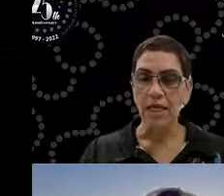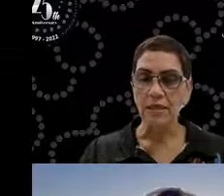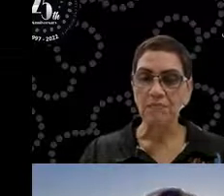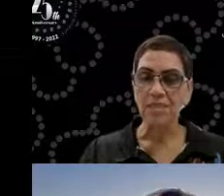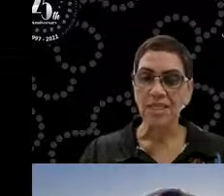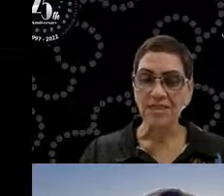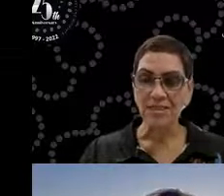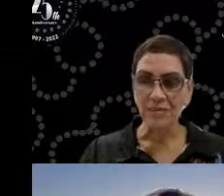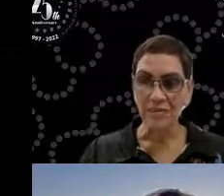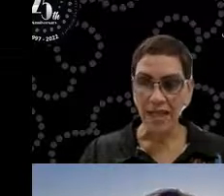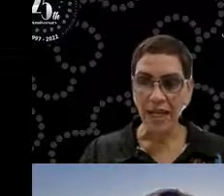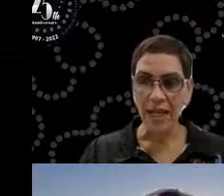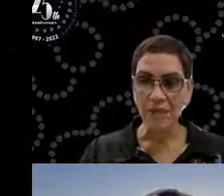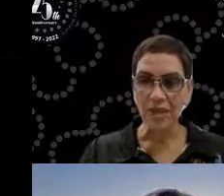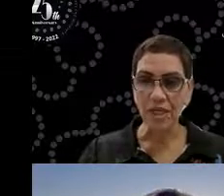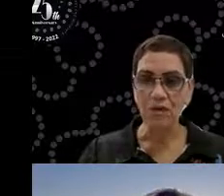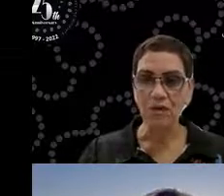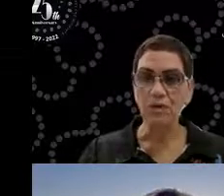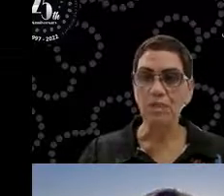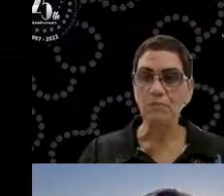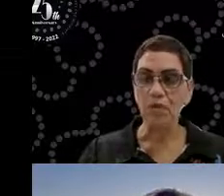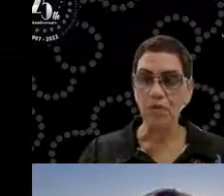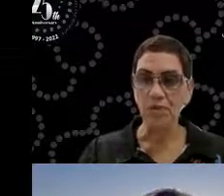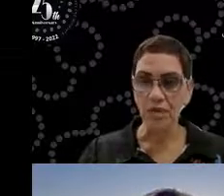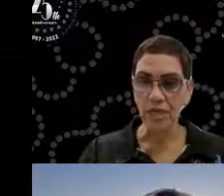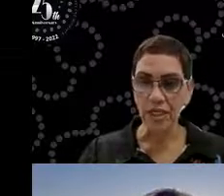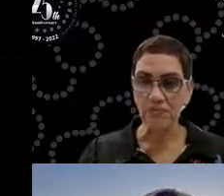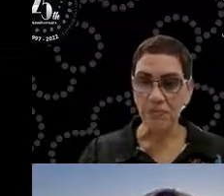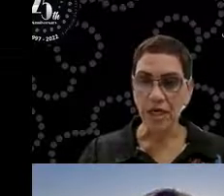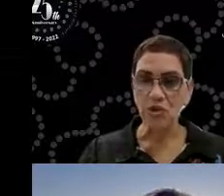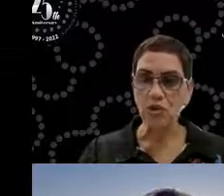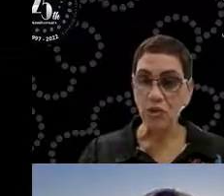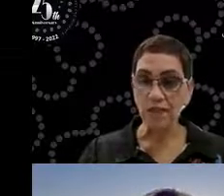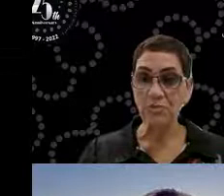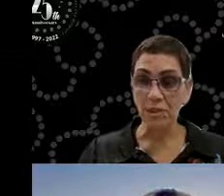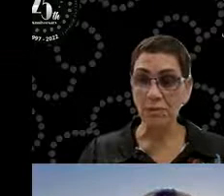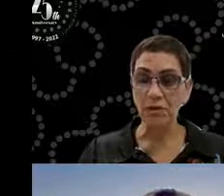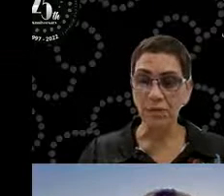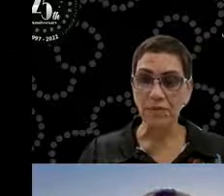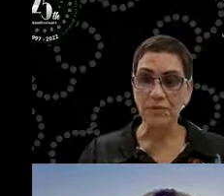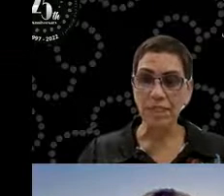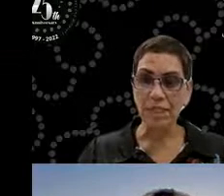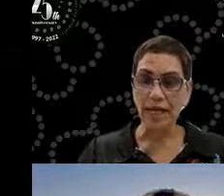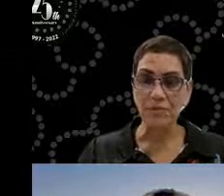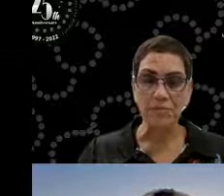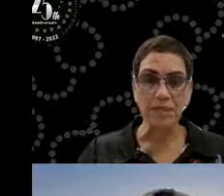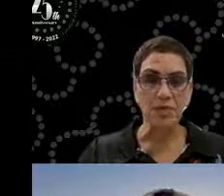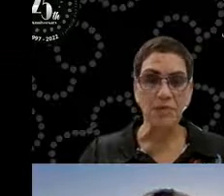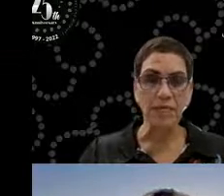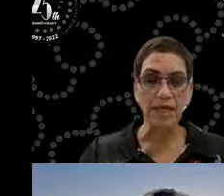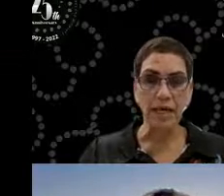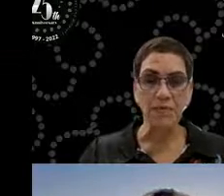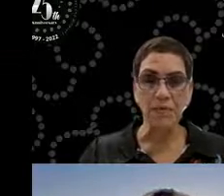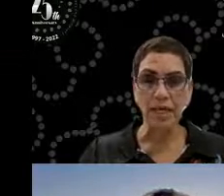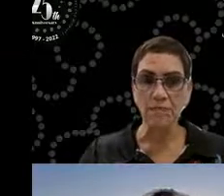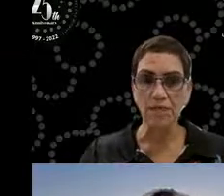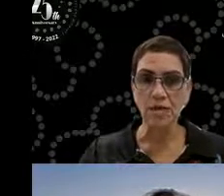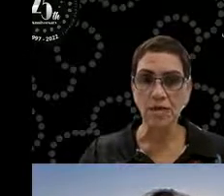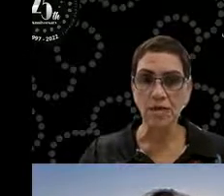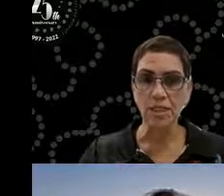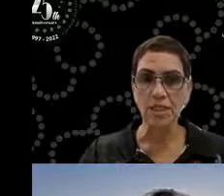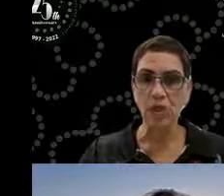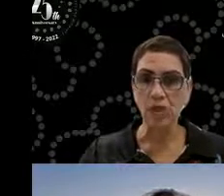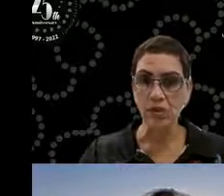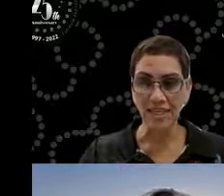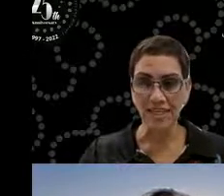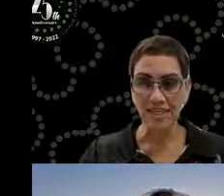midwives. And in particular, the reenactment that occurs in Module 3, I'll talk a little bit more about the reenactment, but it's a reenactment